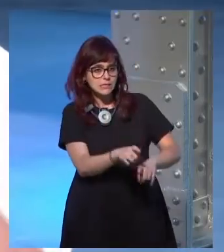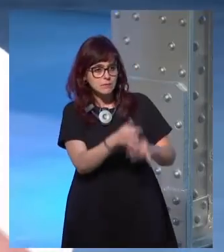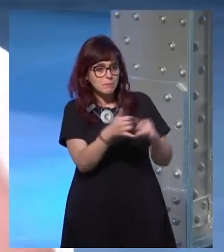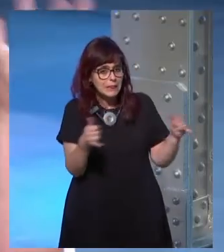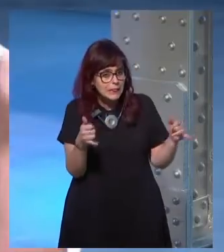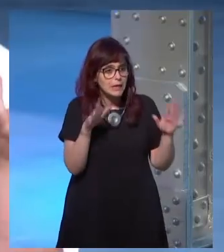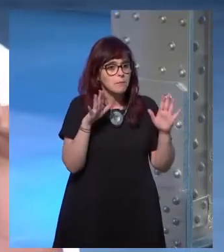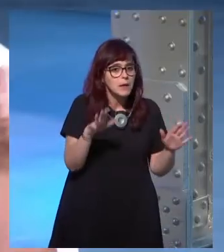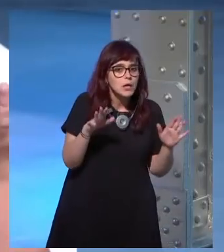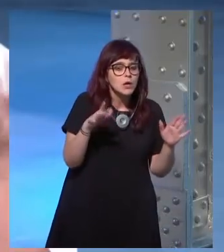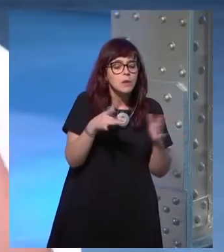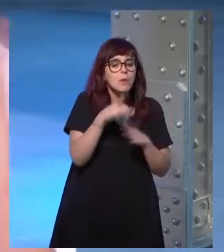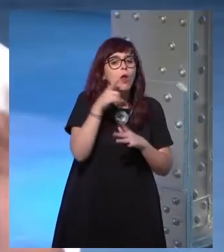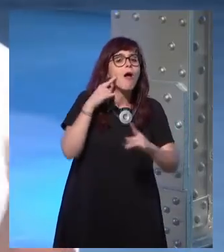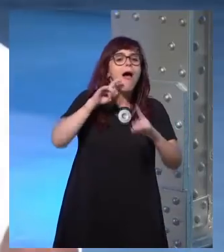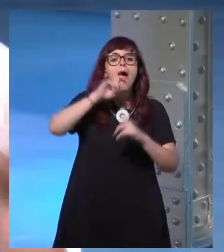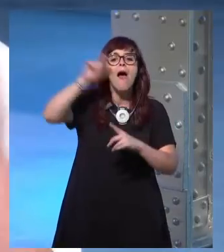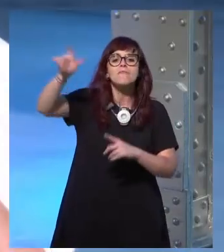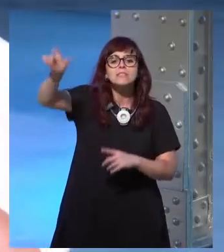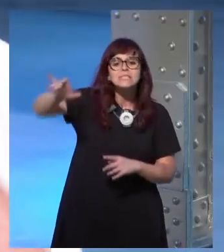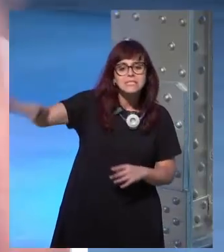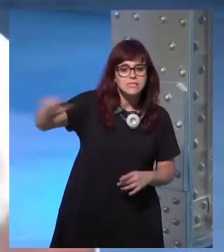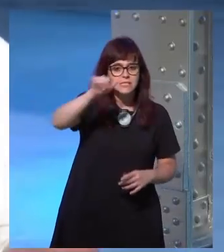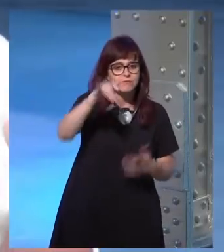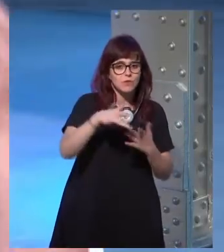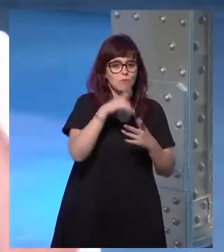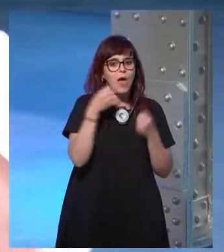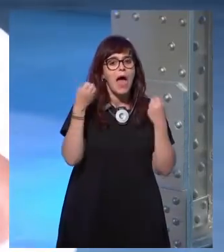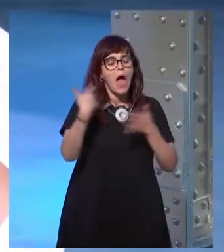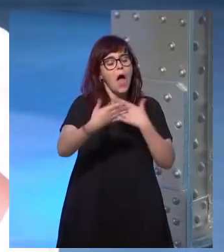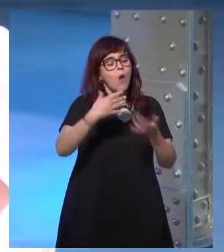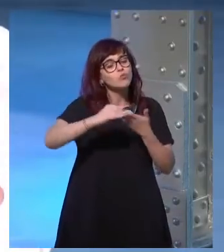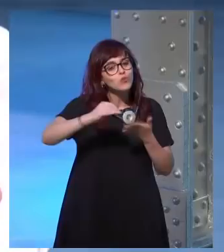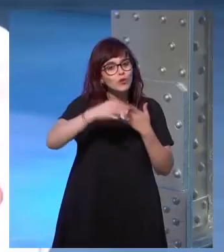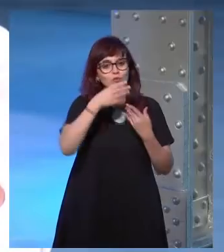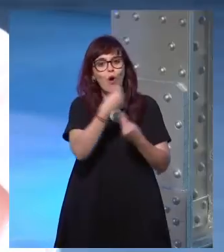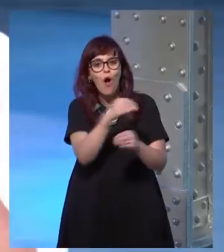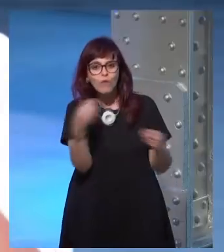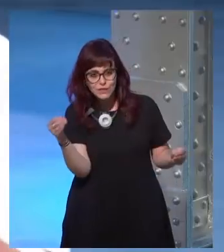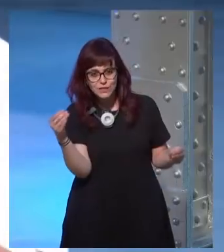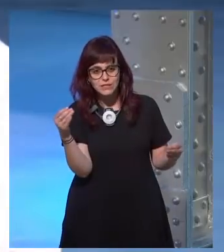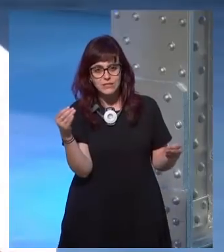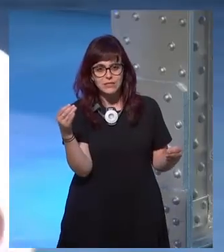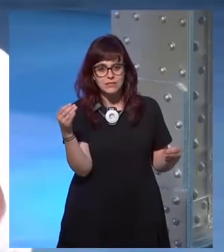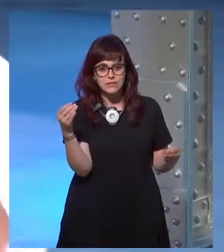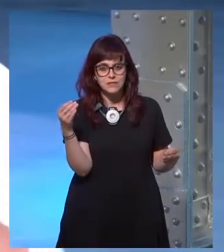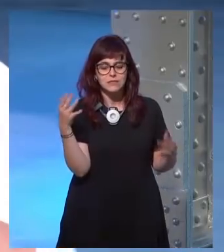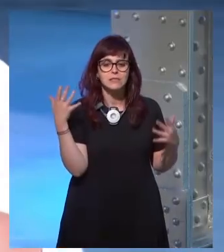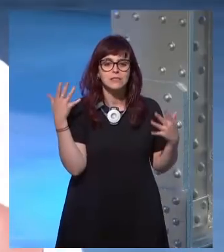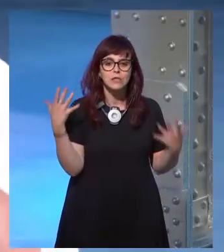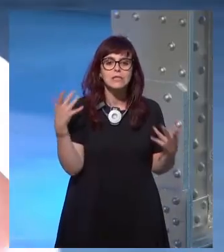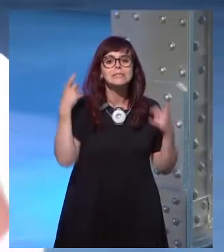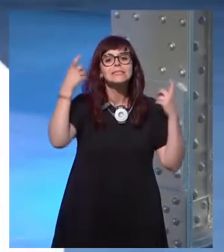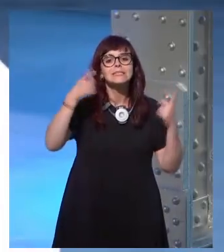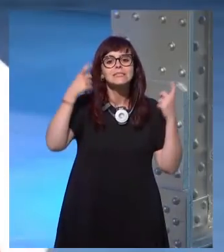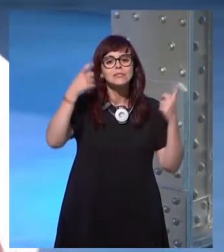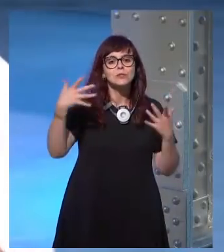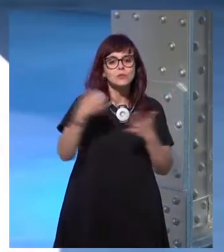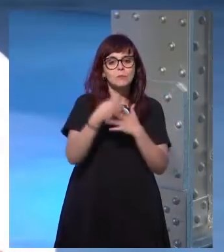this, young women writer, or new woman writer. So I try to make sure that when